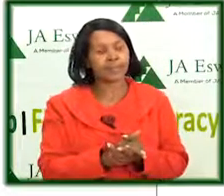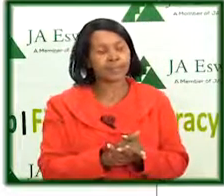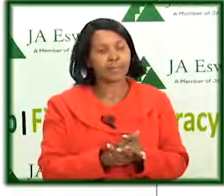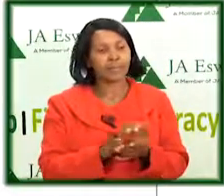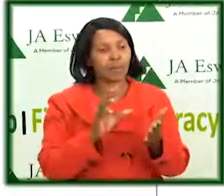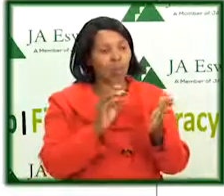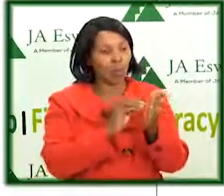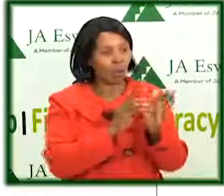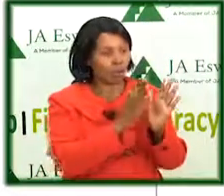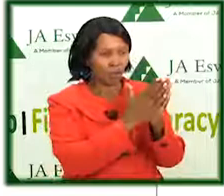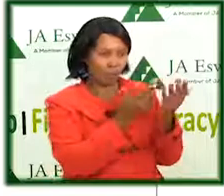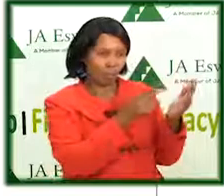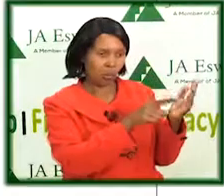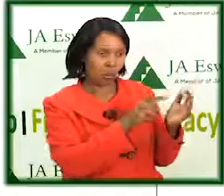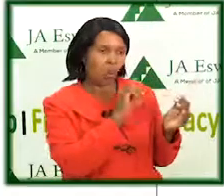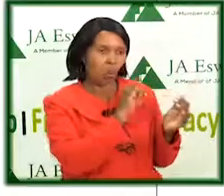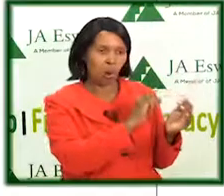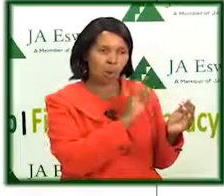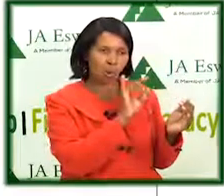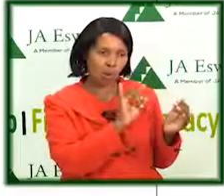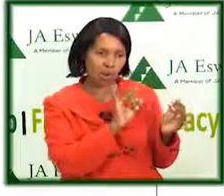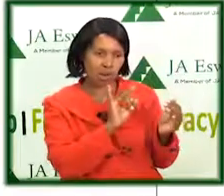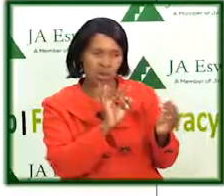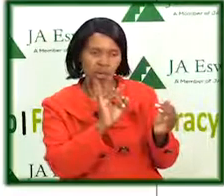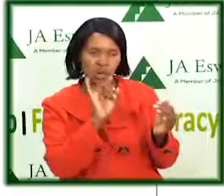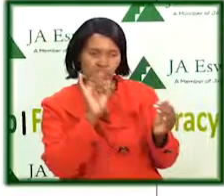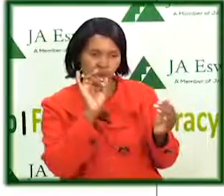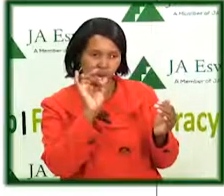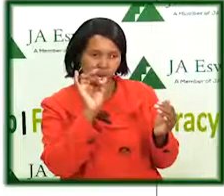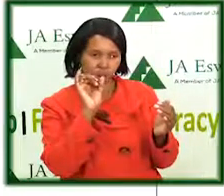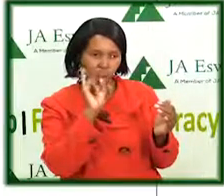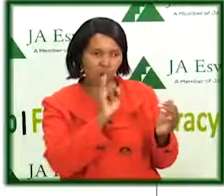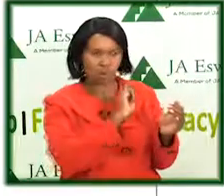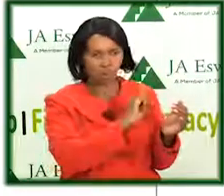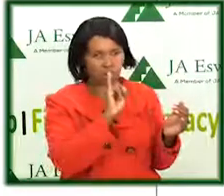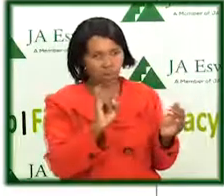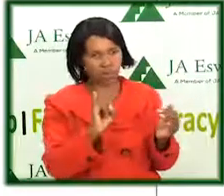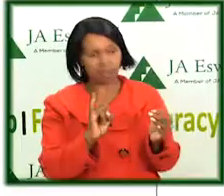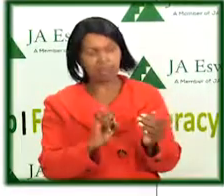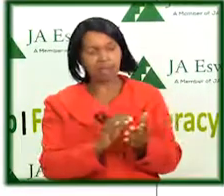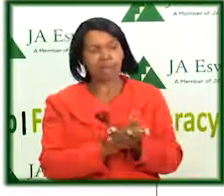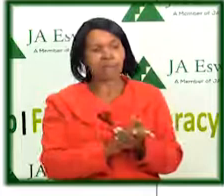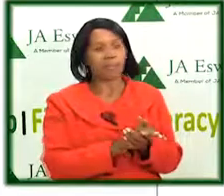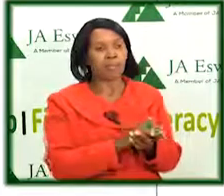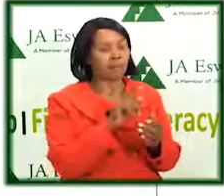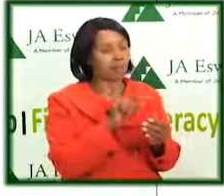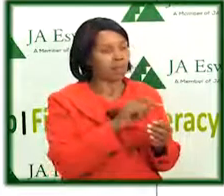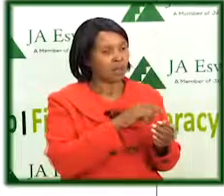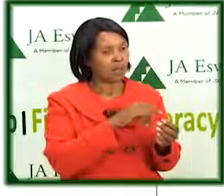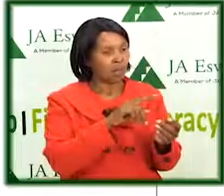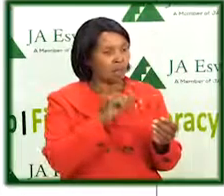on page 111. First of all, we'll have the cover page with the location and the